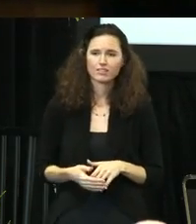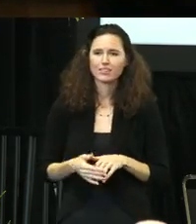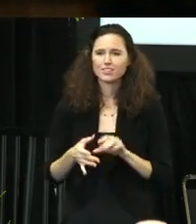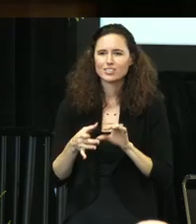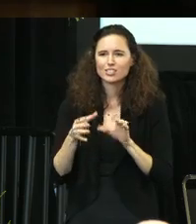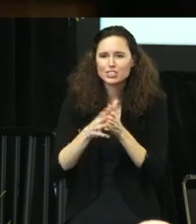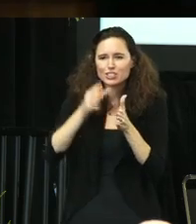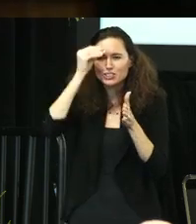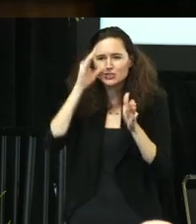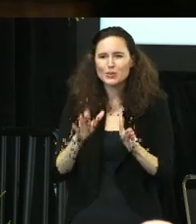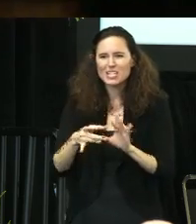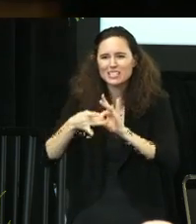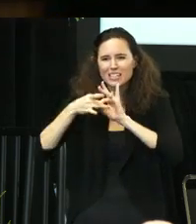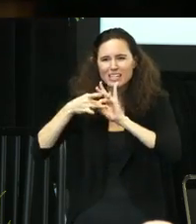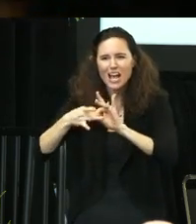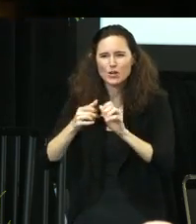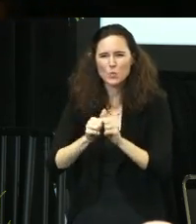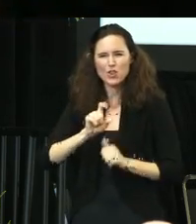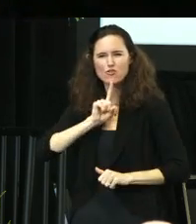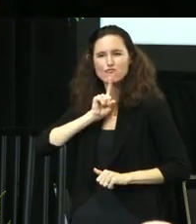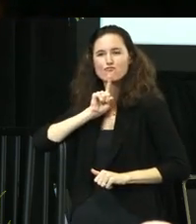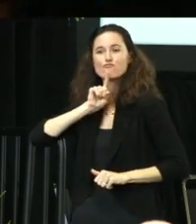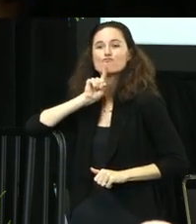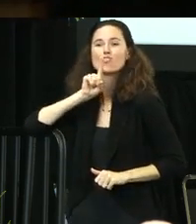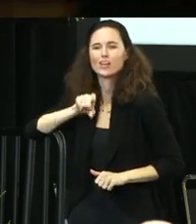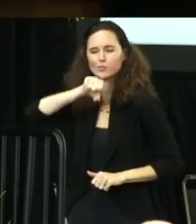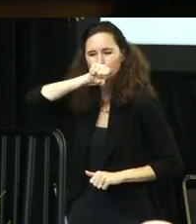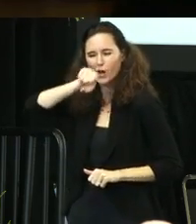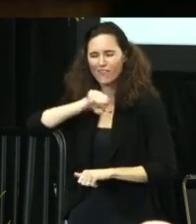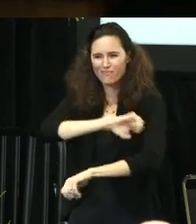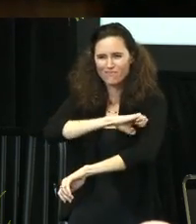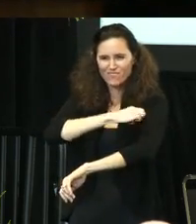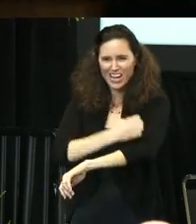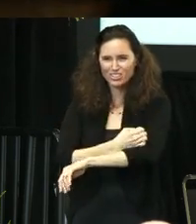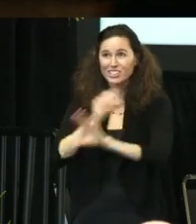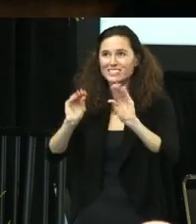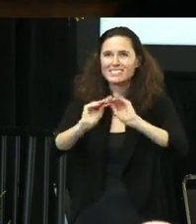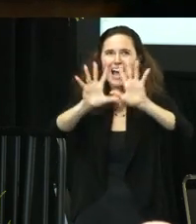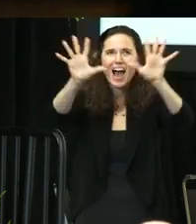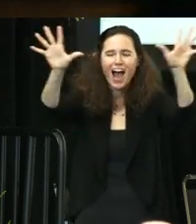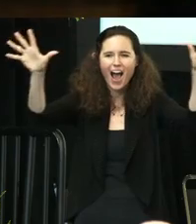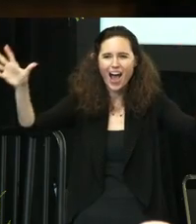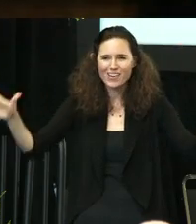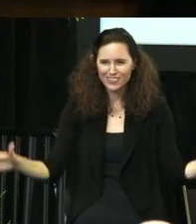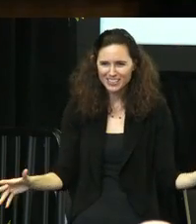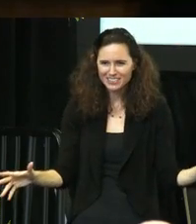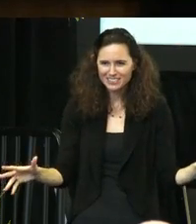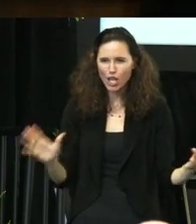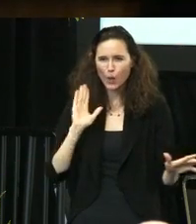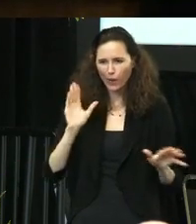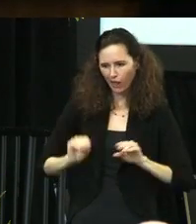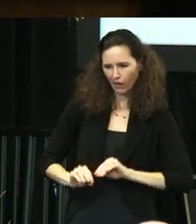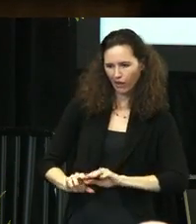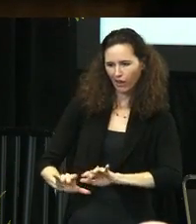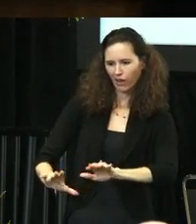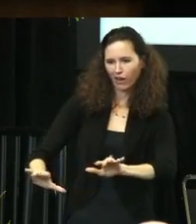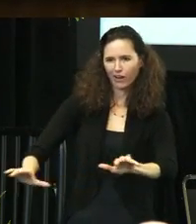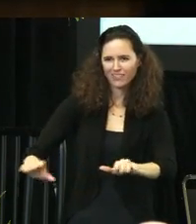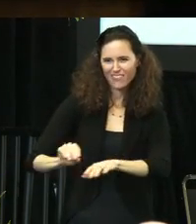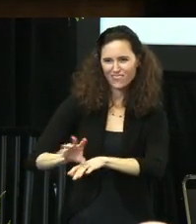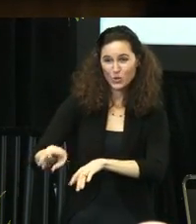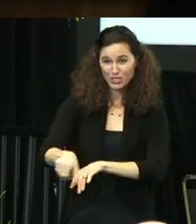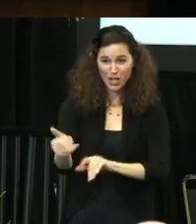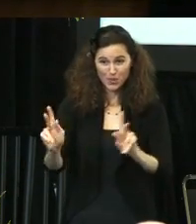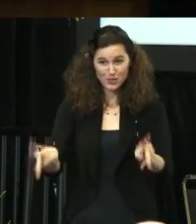that authentic energy. If you truly care and you're passionate about what you do, how can that not, impact someone